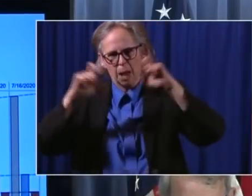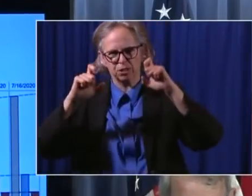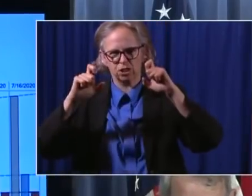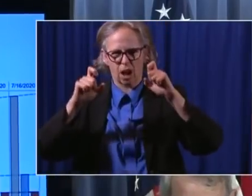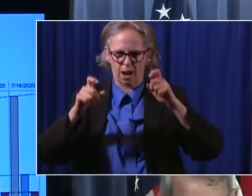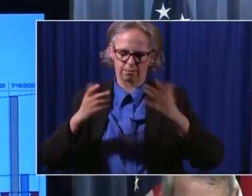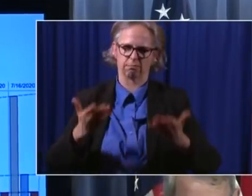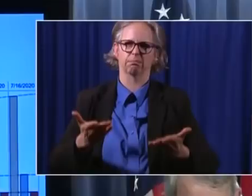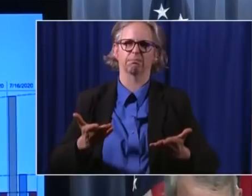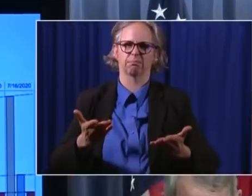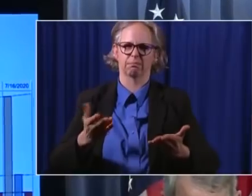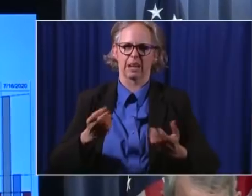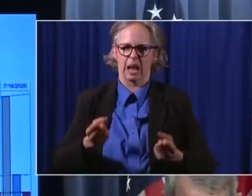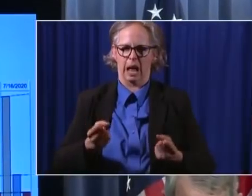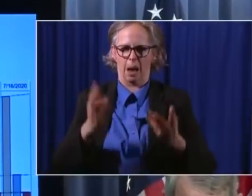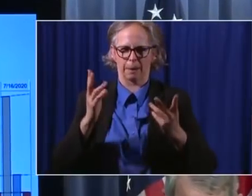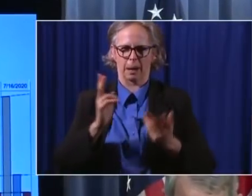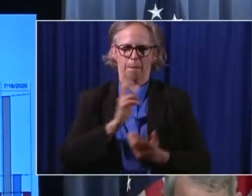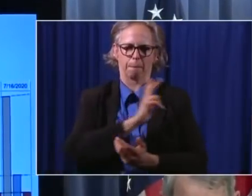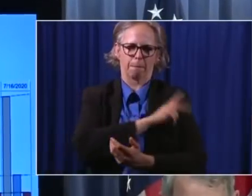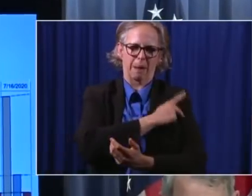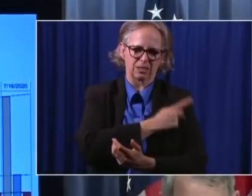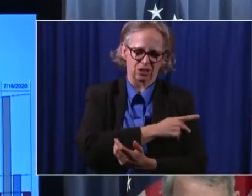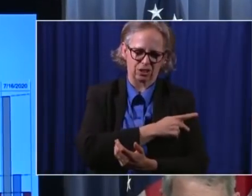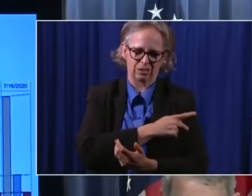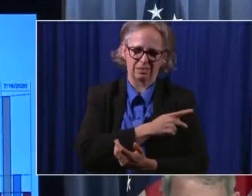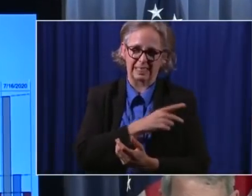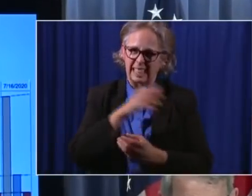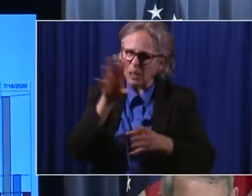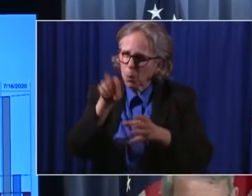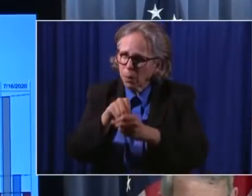hospital in one given day.